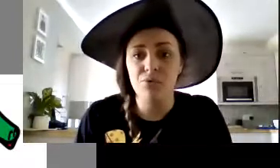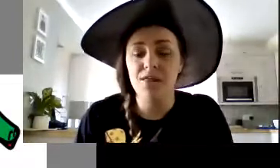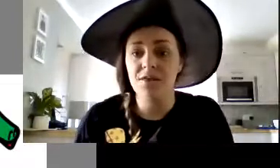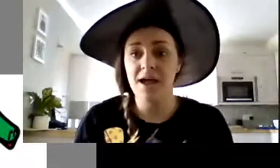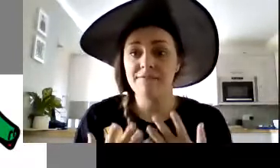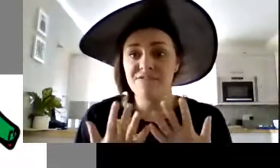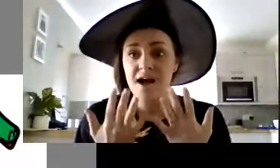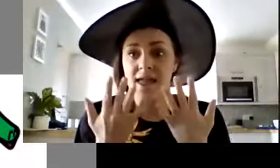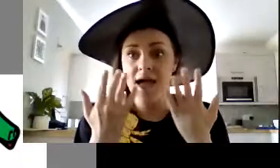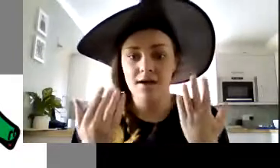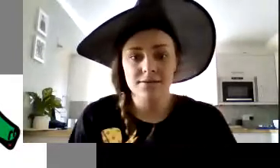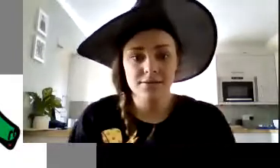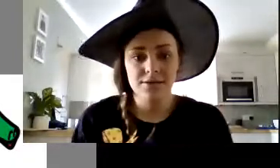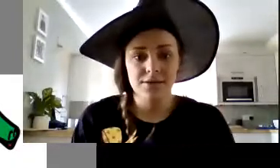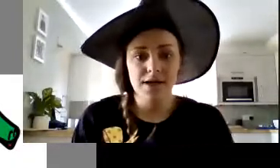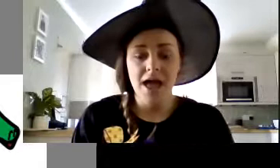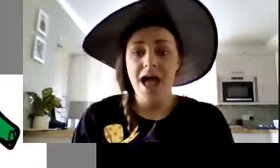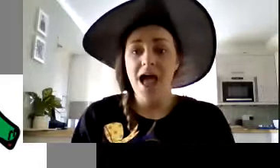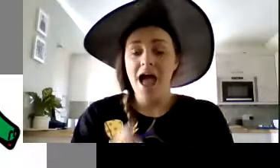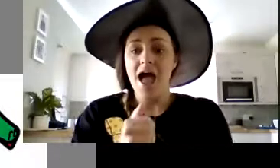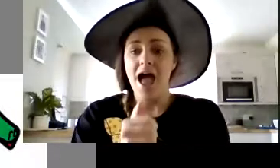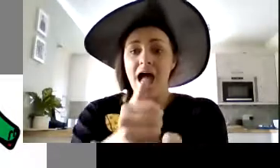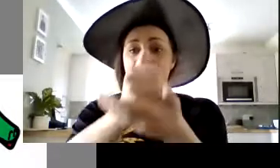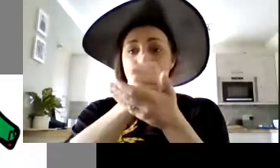her, breathing out fire.